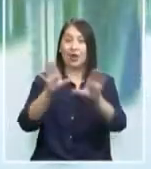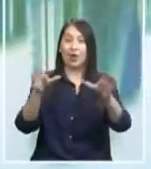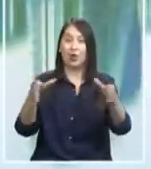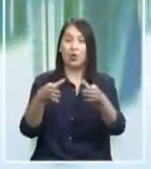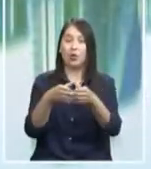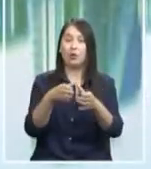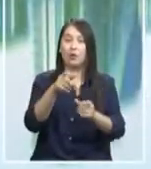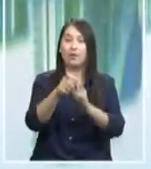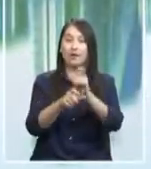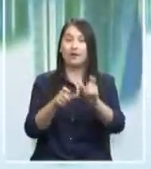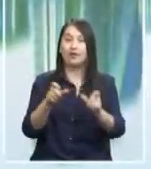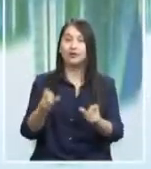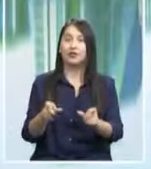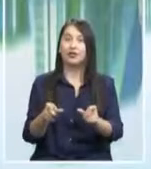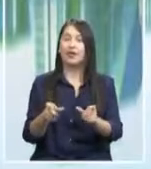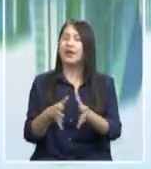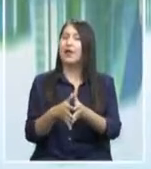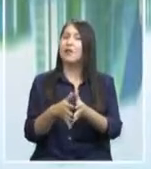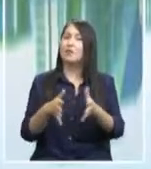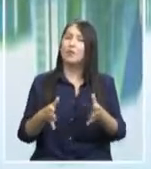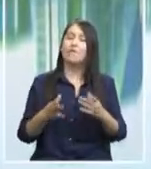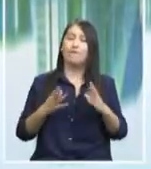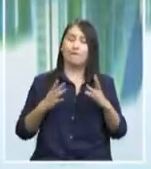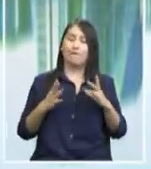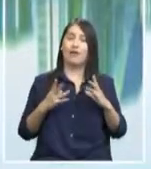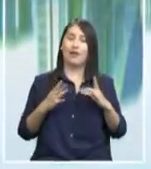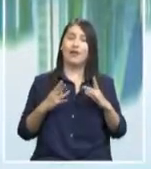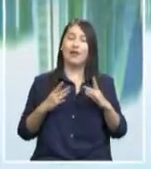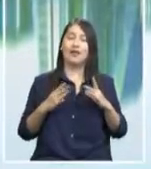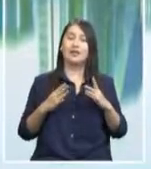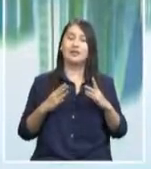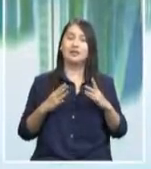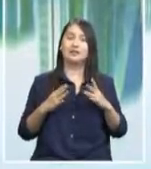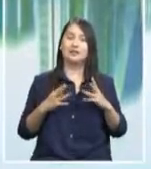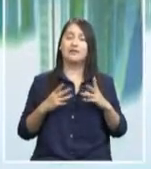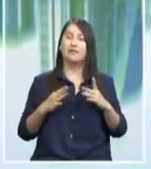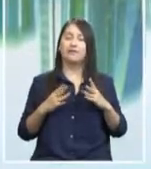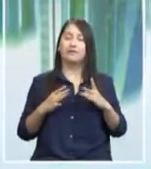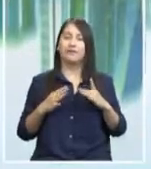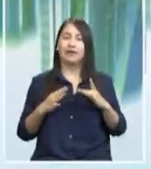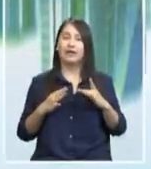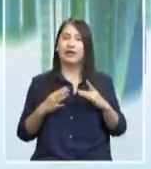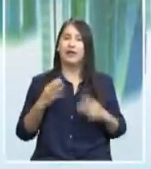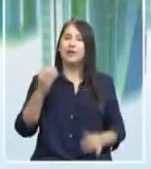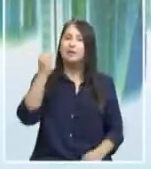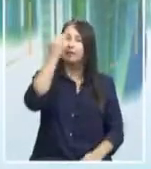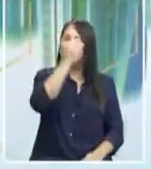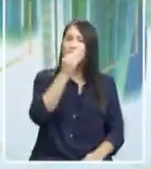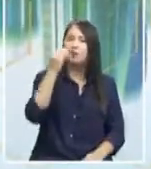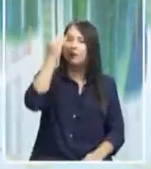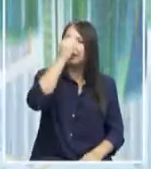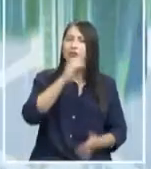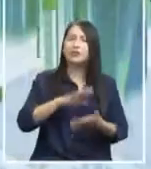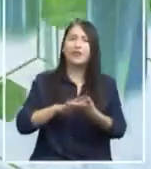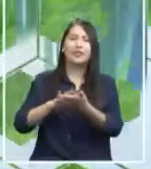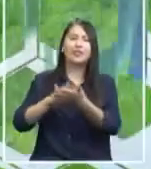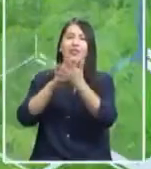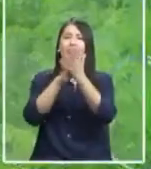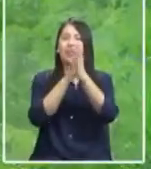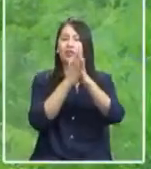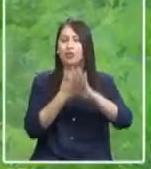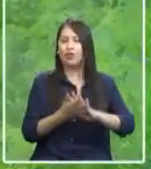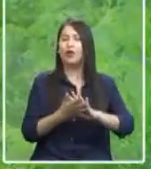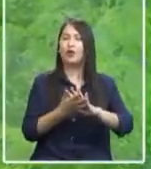sure everybody has a decent life for themselves and a safe life for their children. And that's the direction we want to